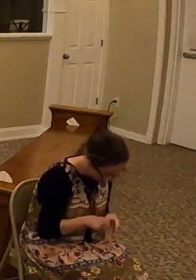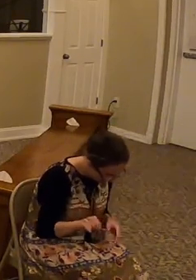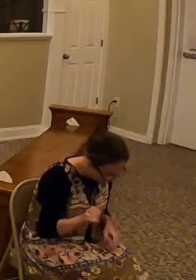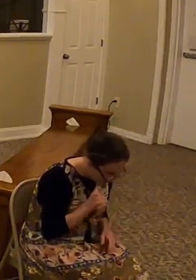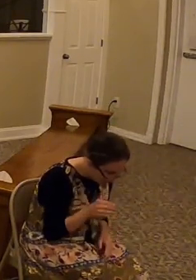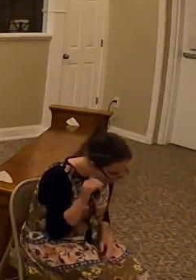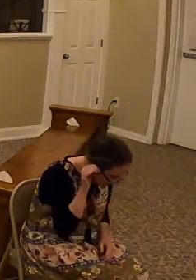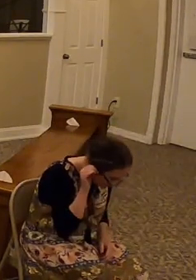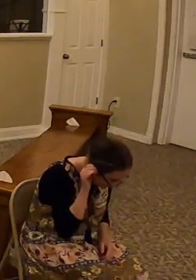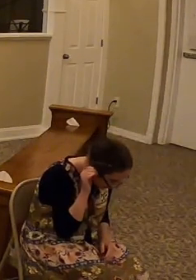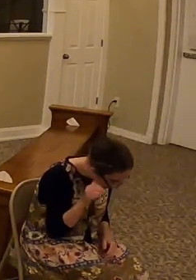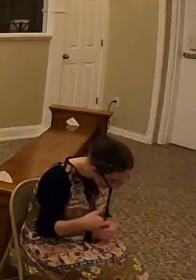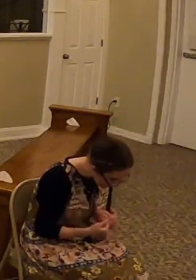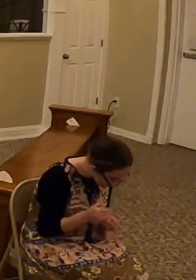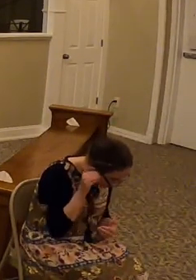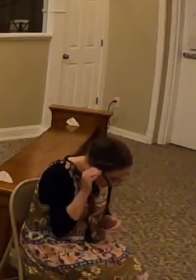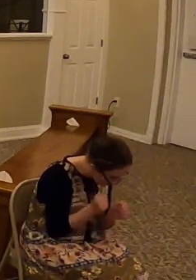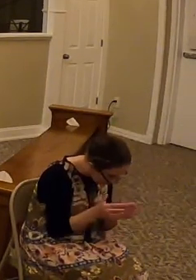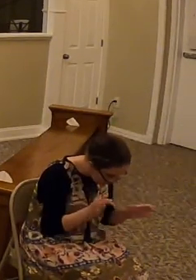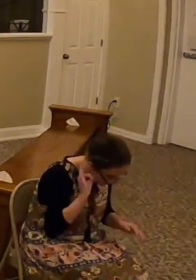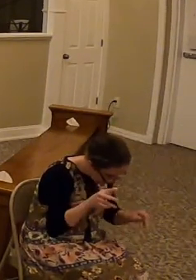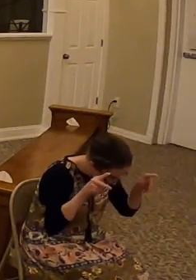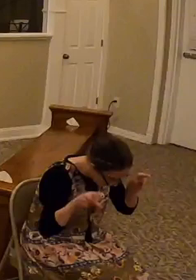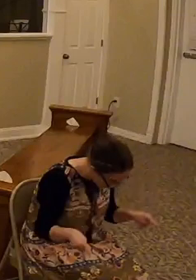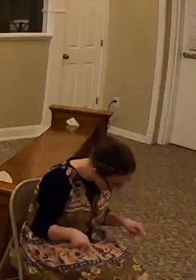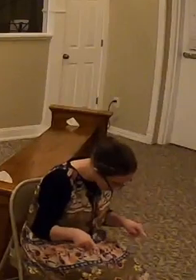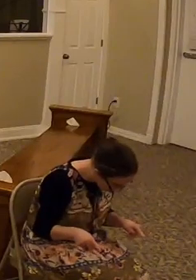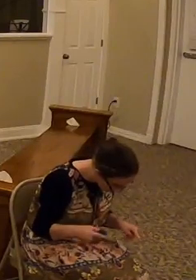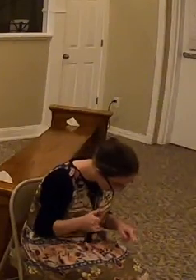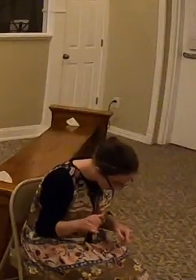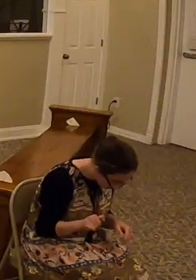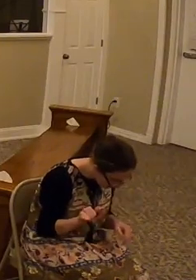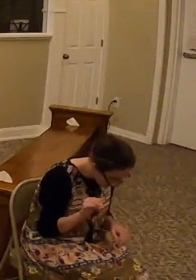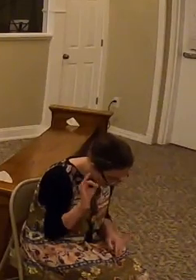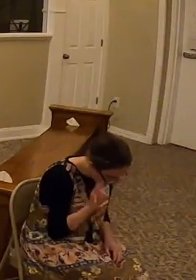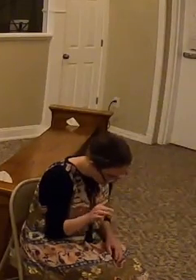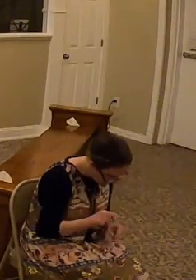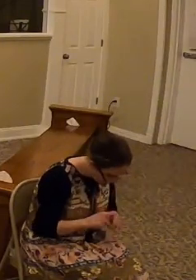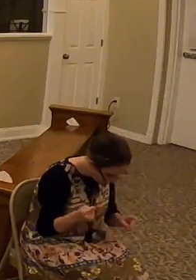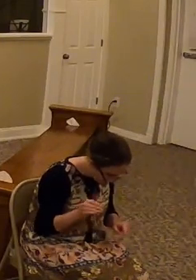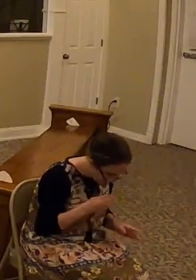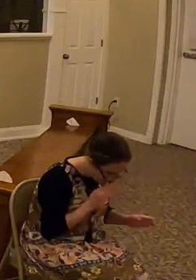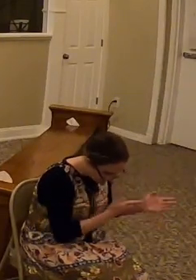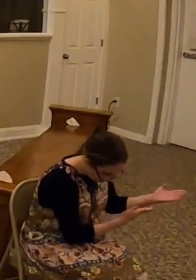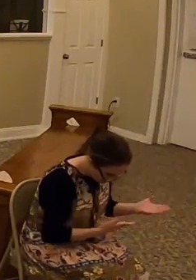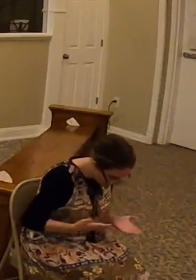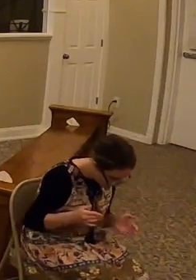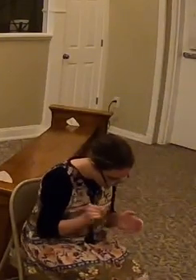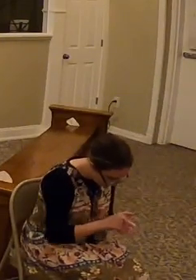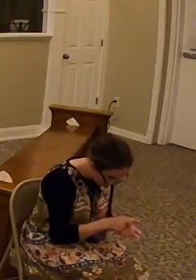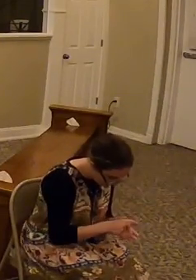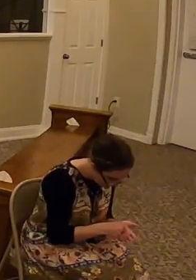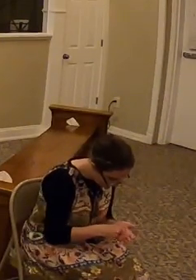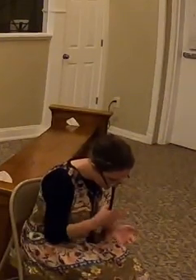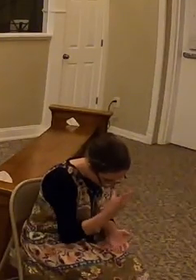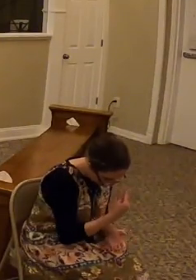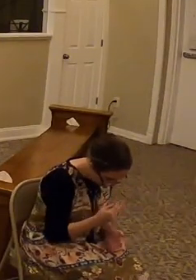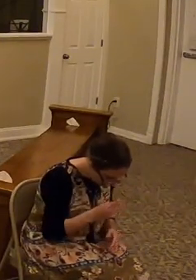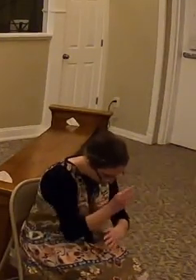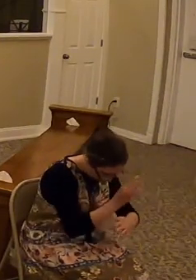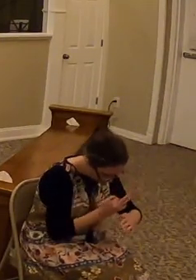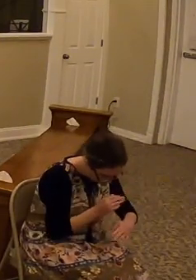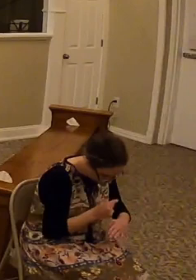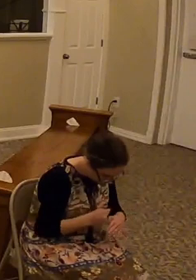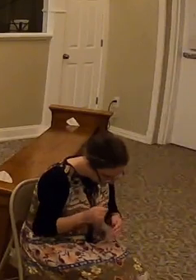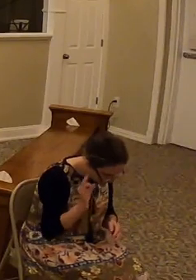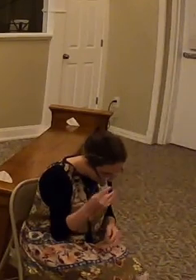they have not heard? How shall they hear without a preacher? And how shall they preach except they be sent? As it is written, how beautiful are